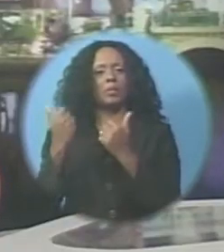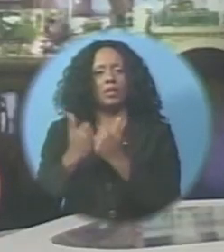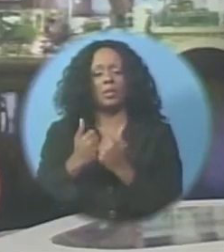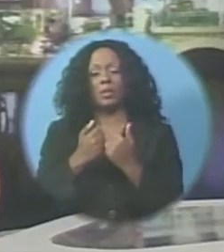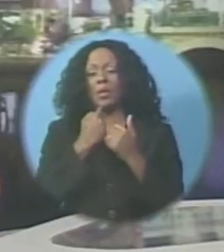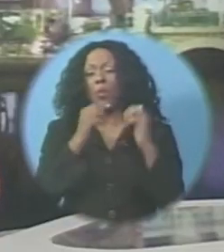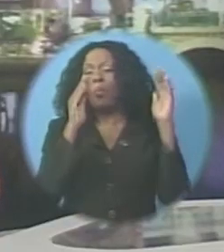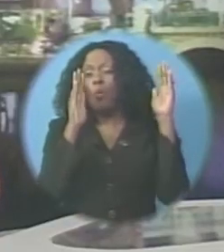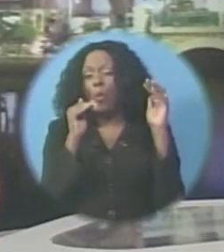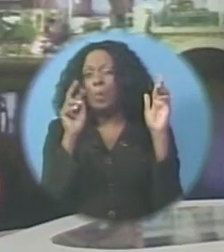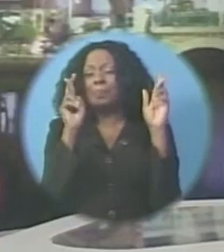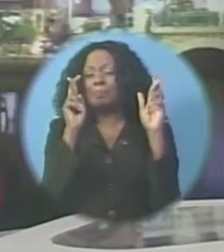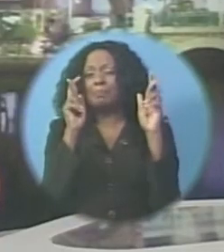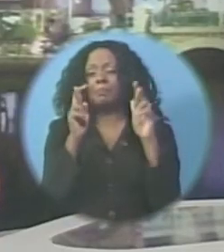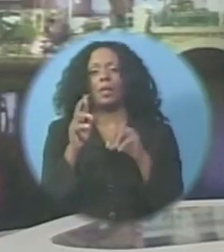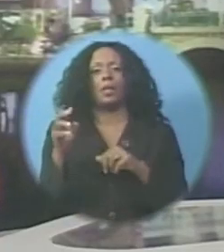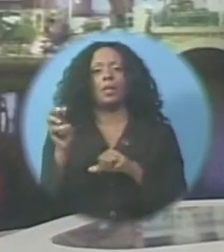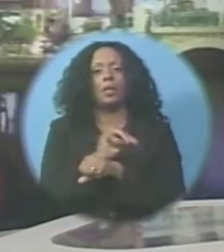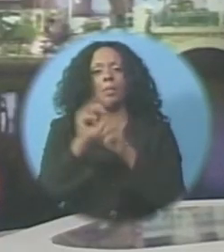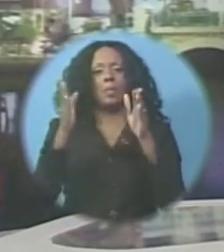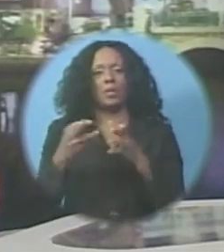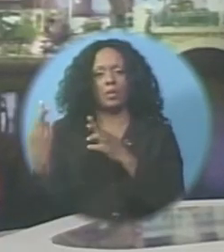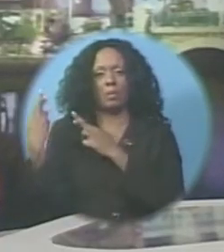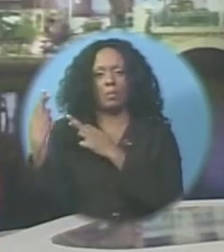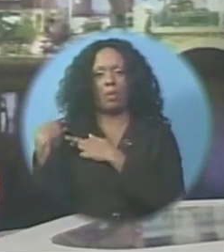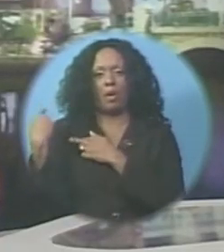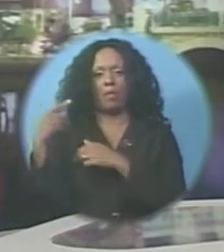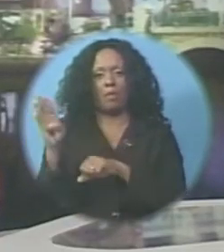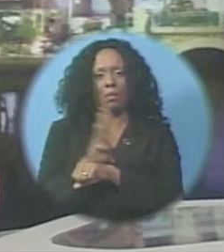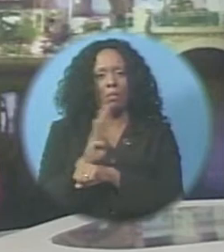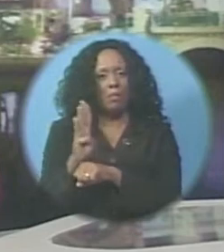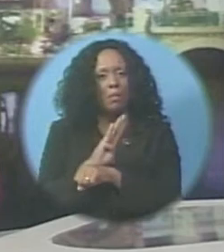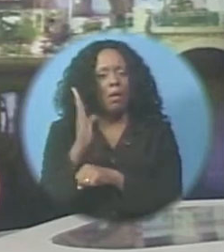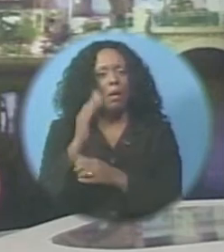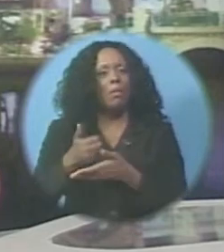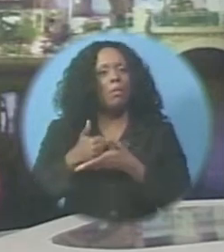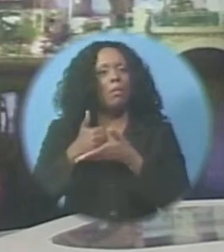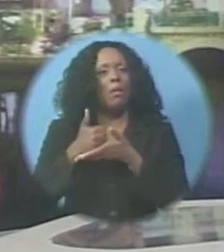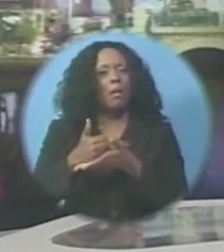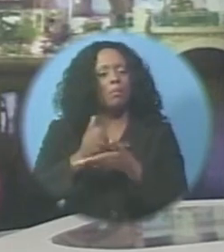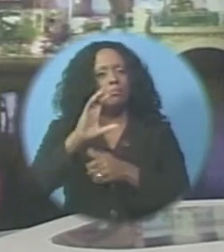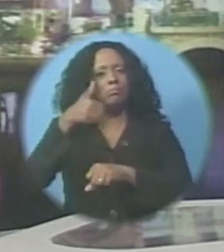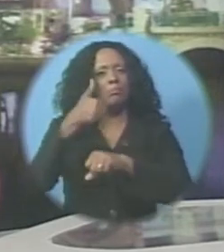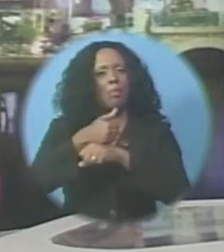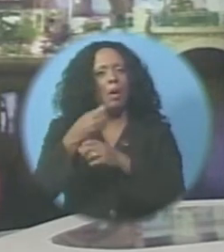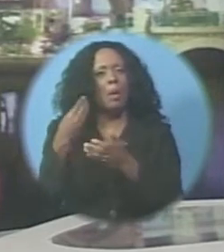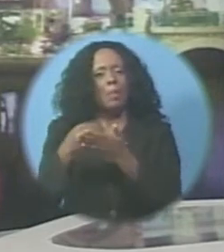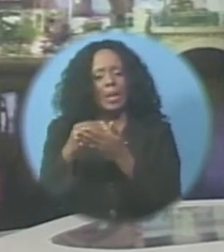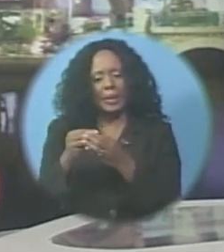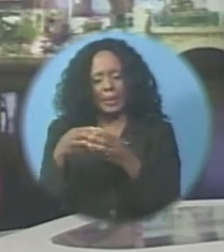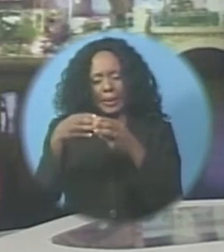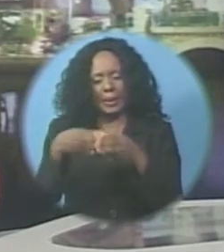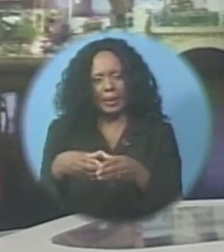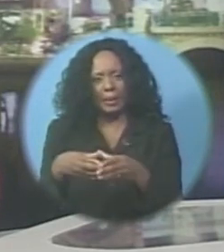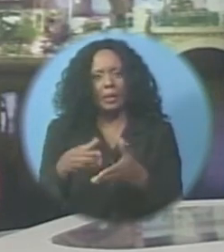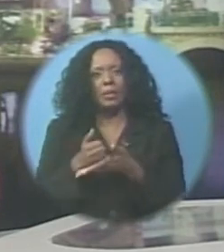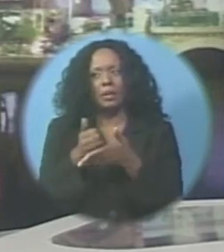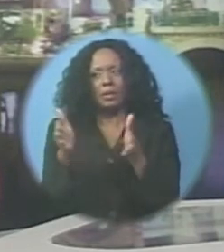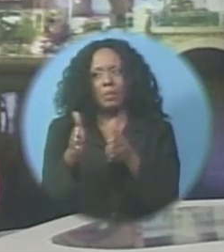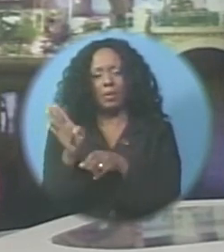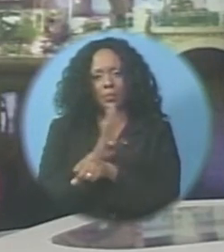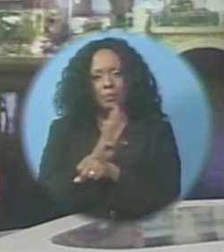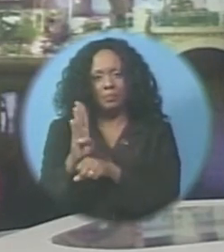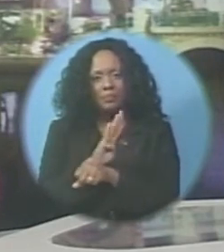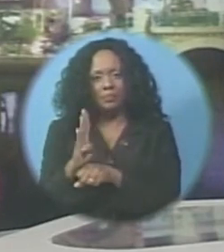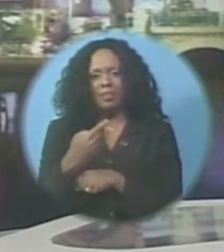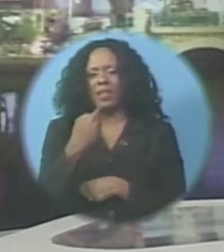will establish a fund to adequately serve the needs of small businesses. Speaking to CBC News earlier today, Ms. Holder pointed out that